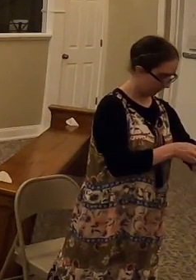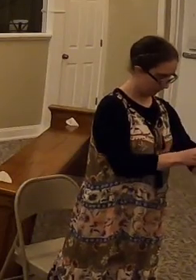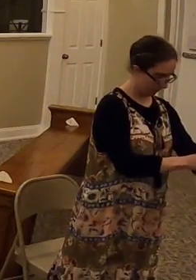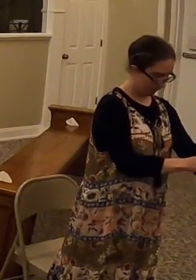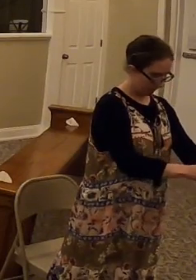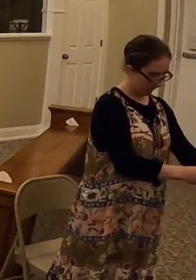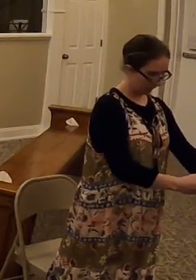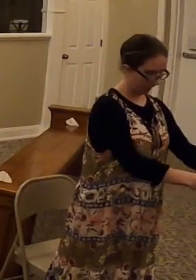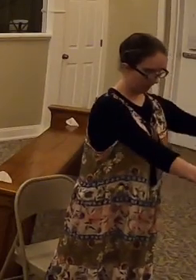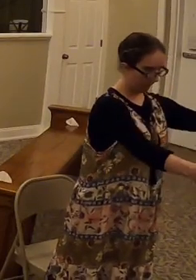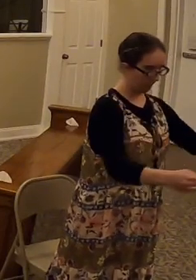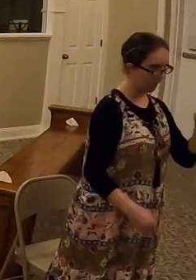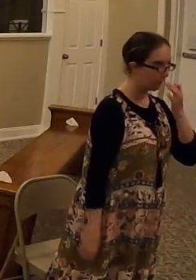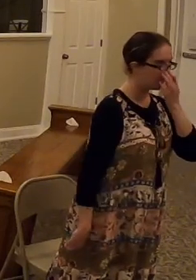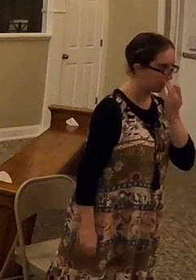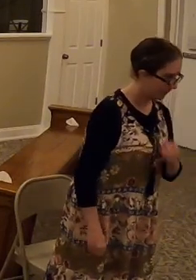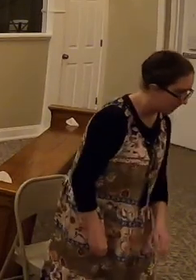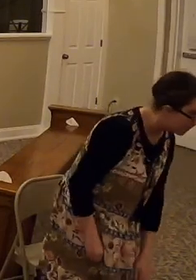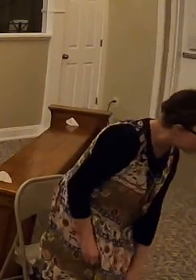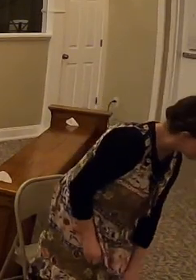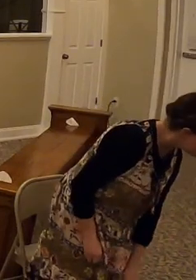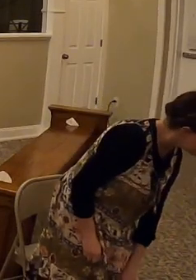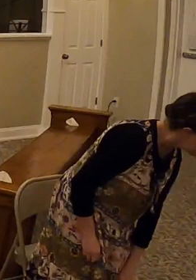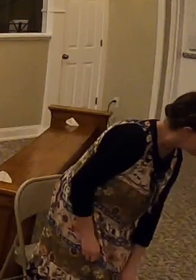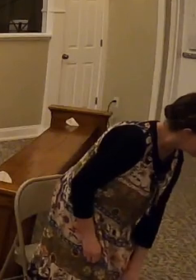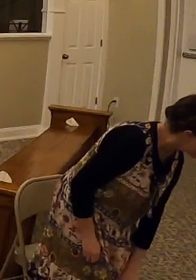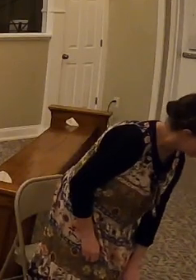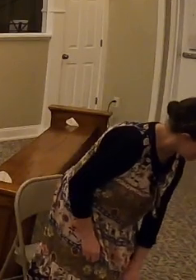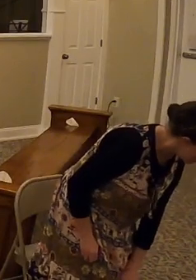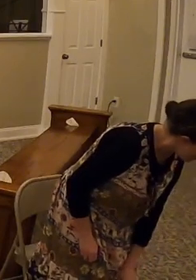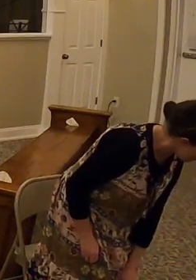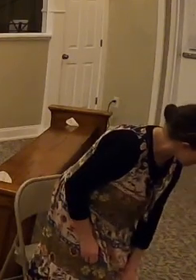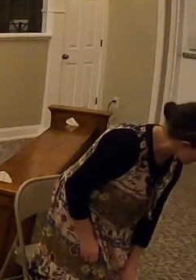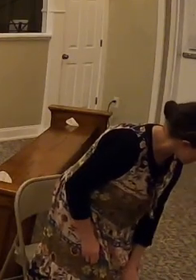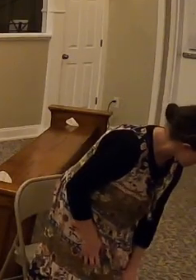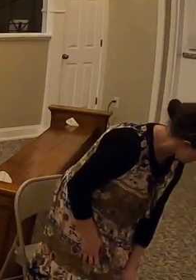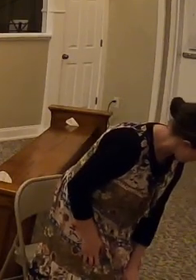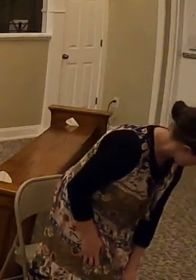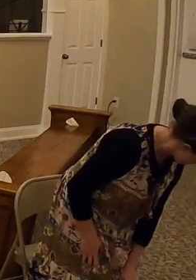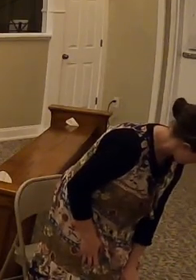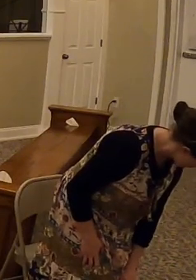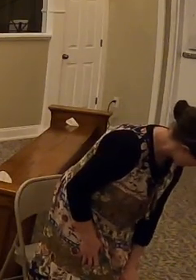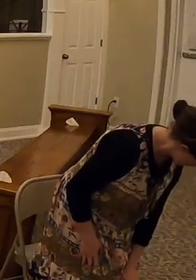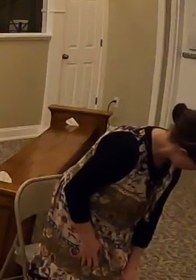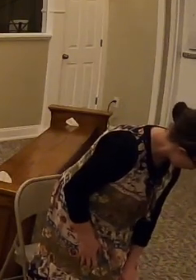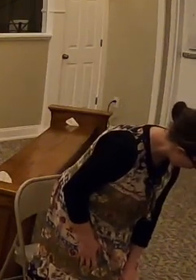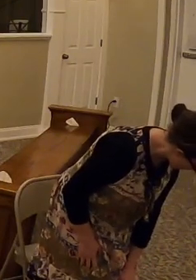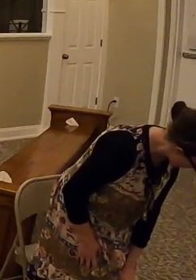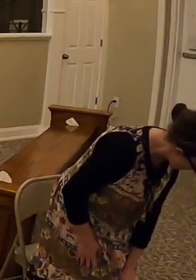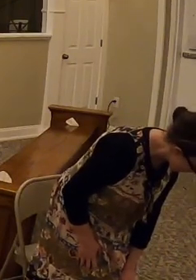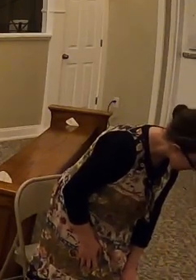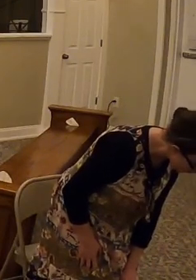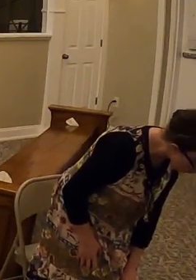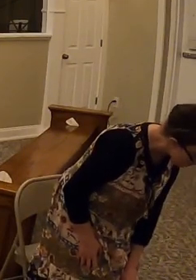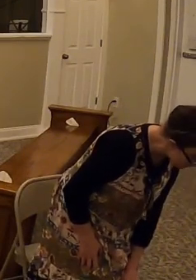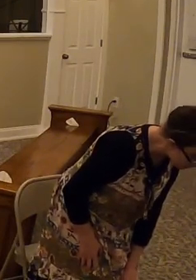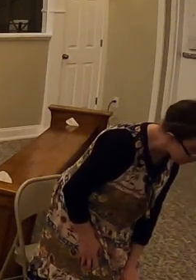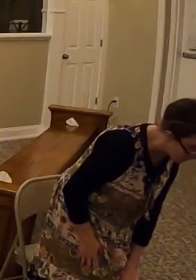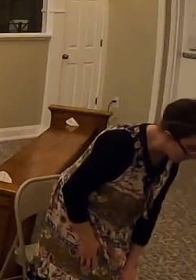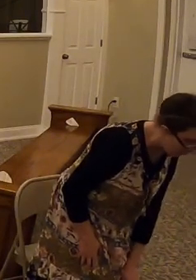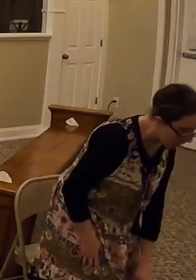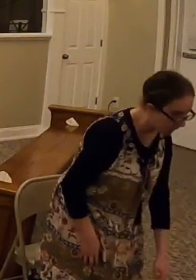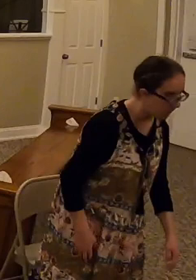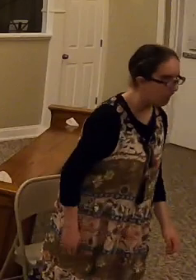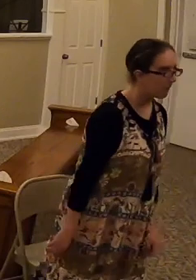extend your mercy to him, God. I'm asking you, God, to dispatch angels to that hospital in California, God. Touch